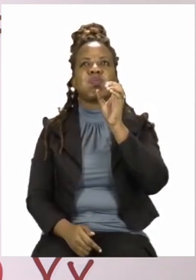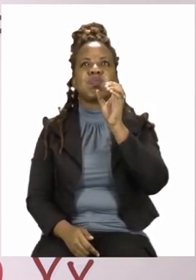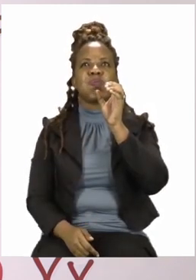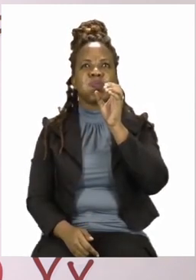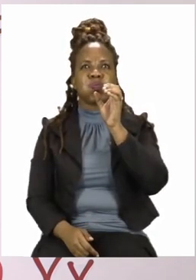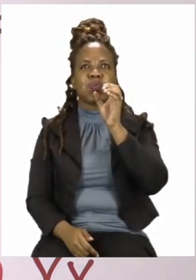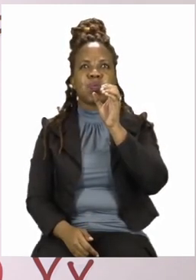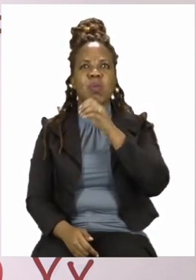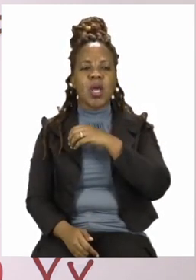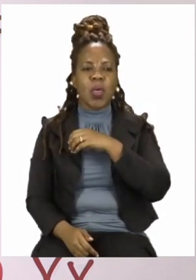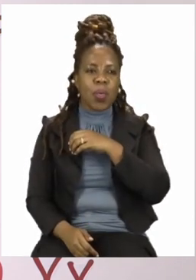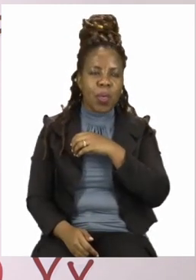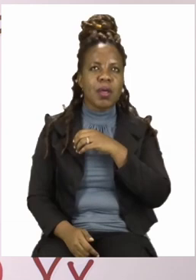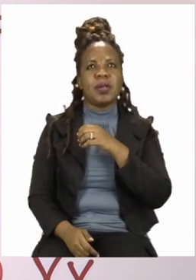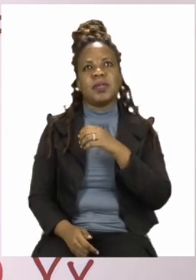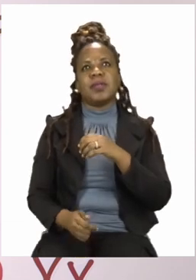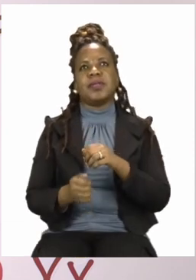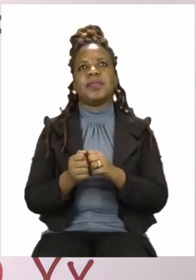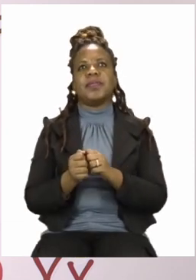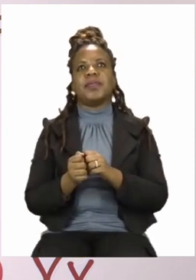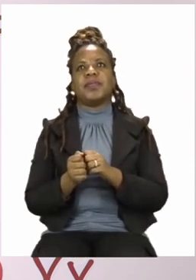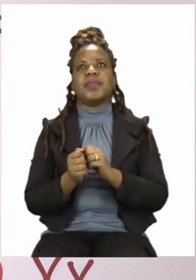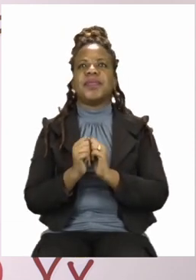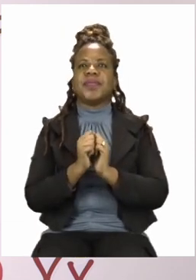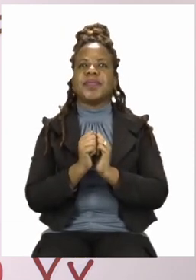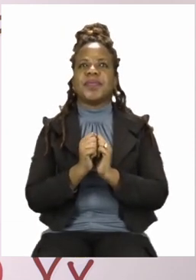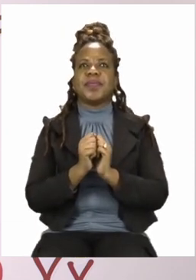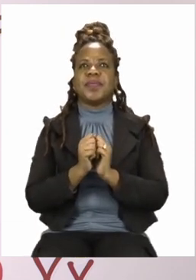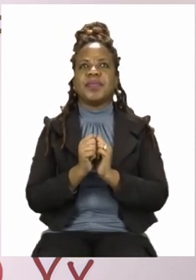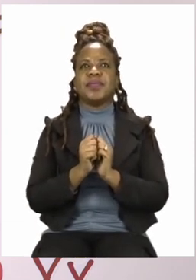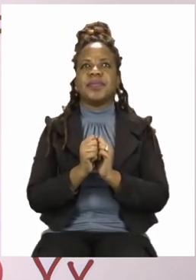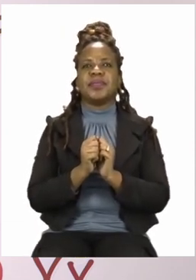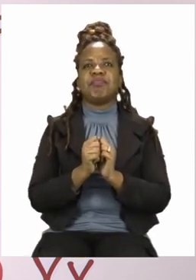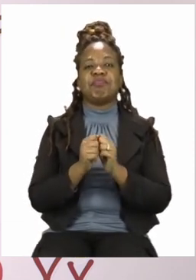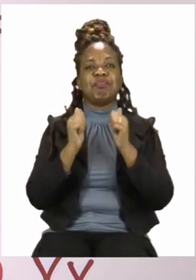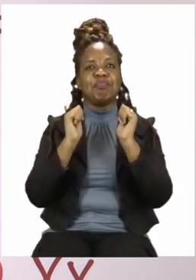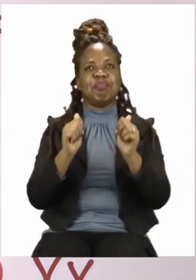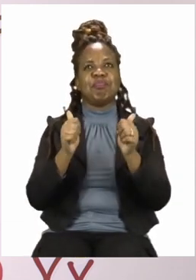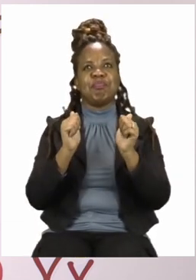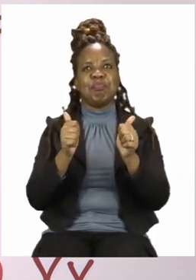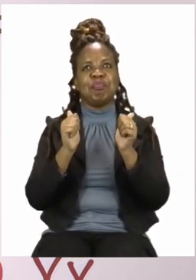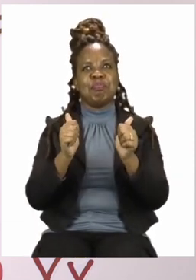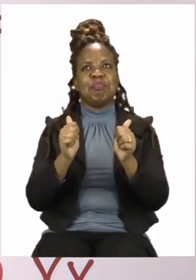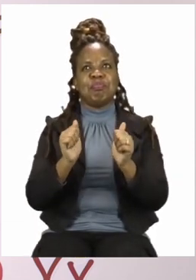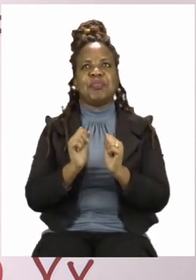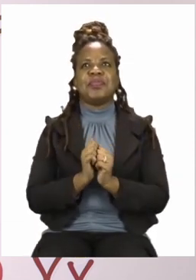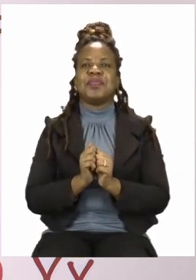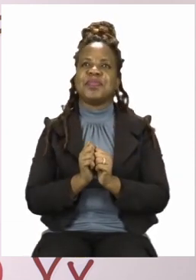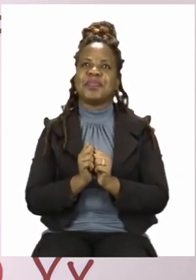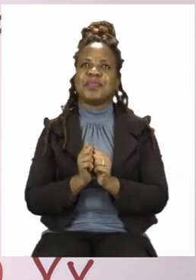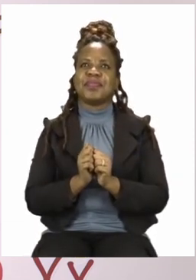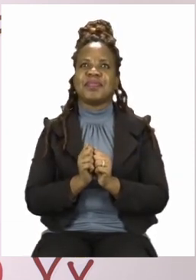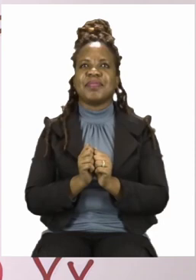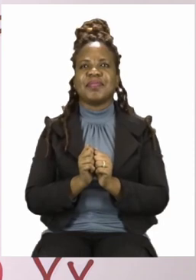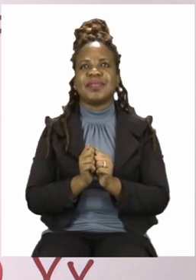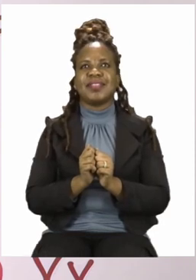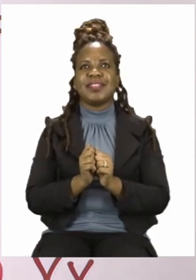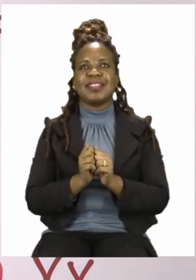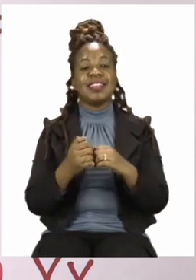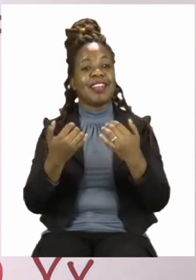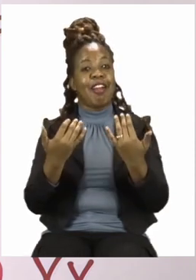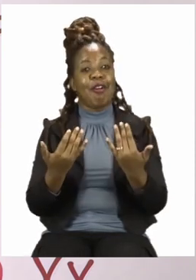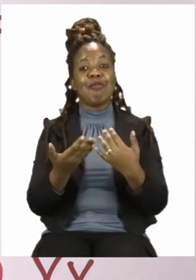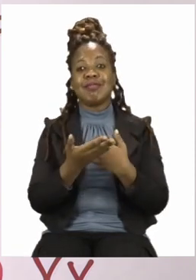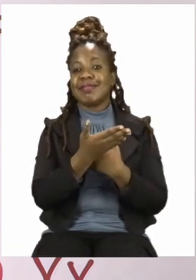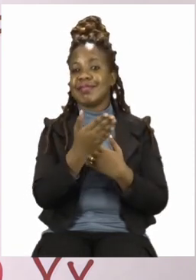rinse. And spit. Well done. Good job, everyone. We all have clean teeth